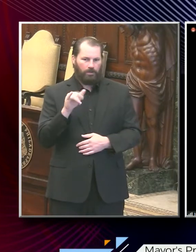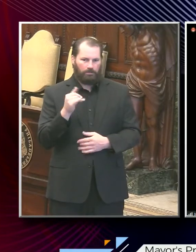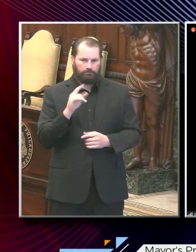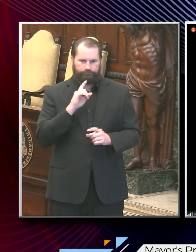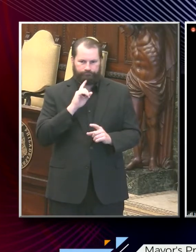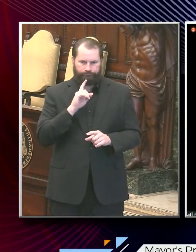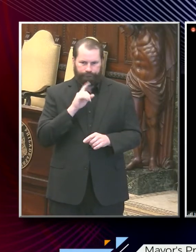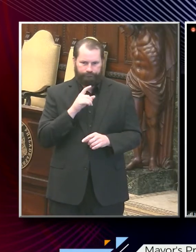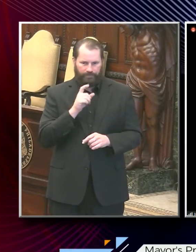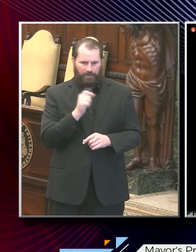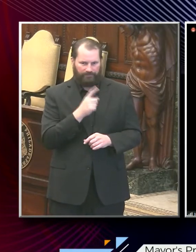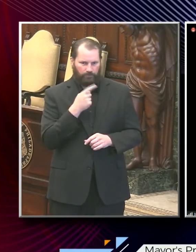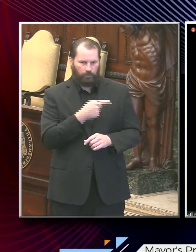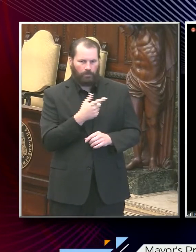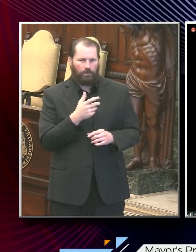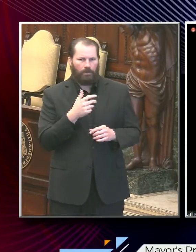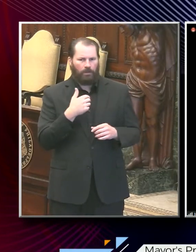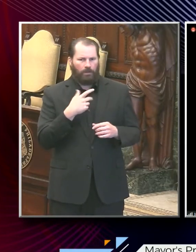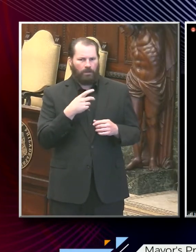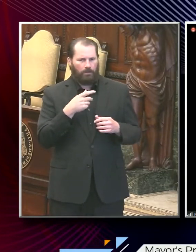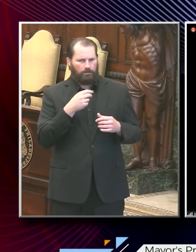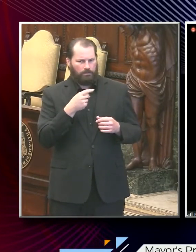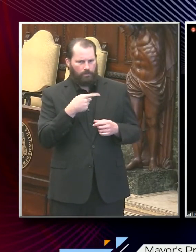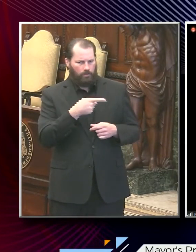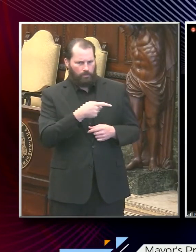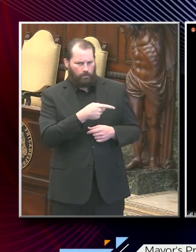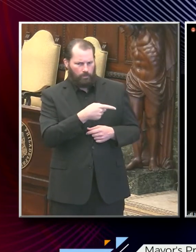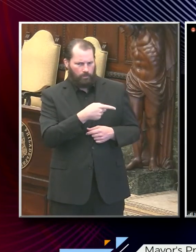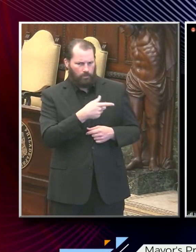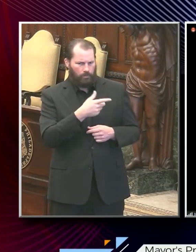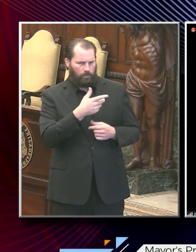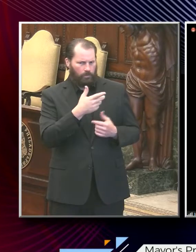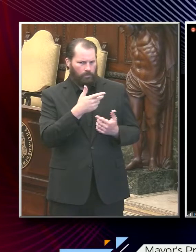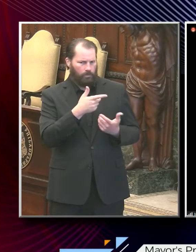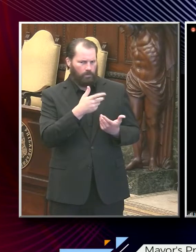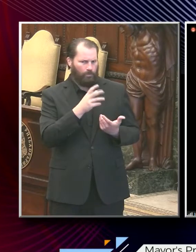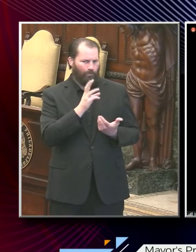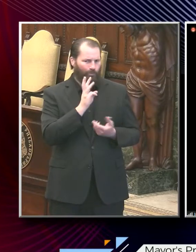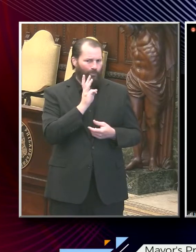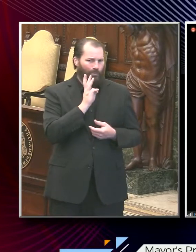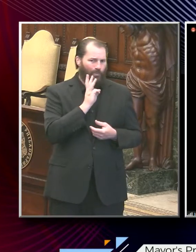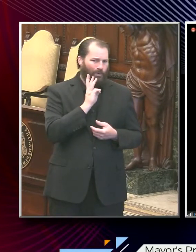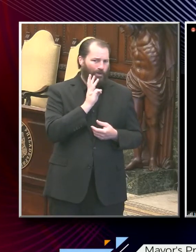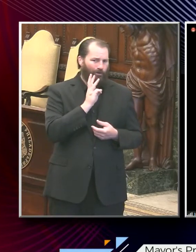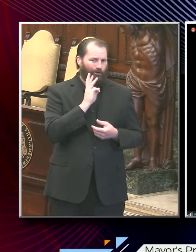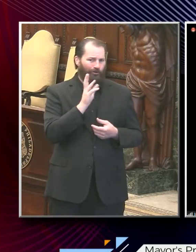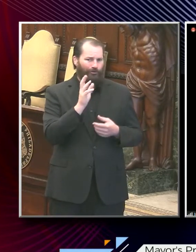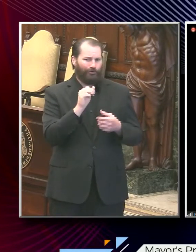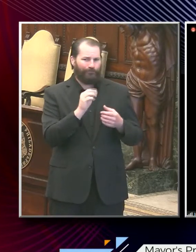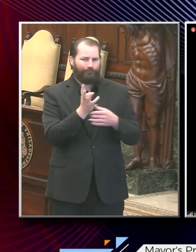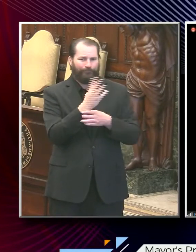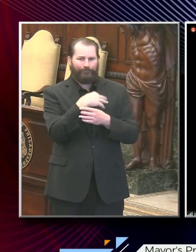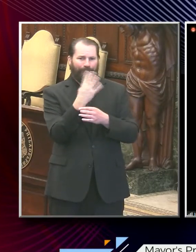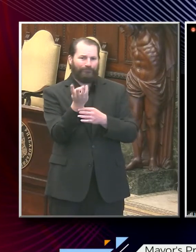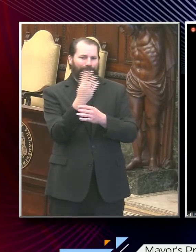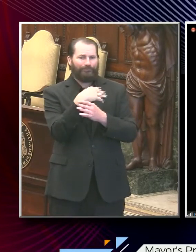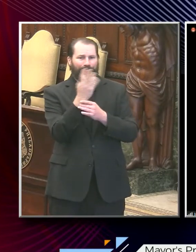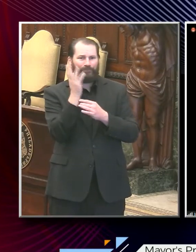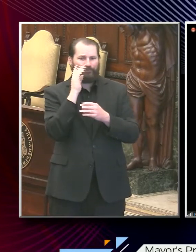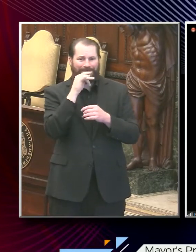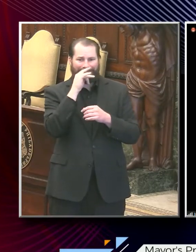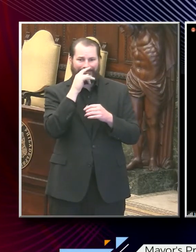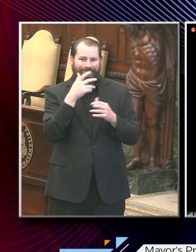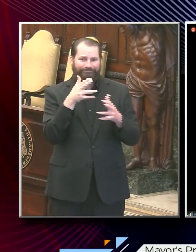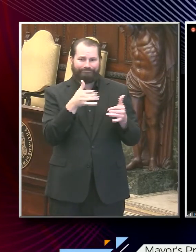requirements for spray grounds and pools. Could you, for my audience, reiterate the city's reasoning for not opening the pools